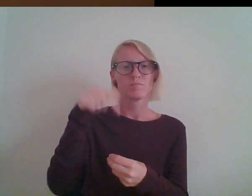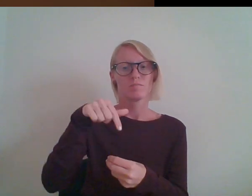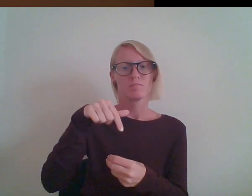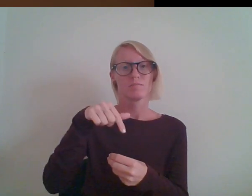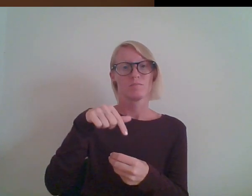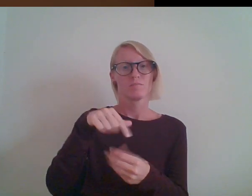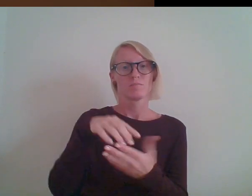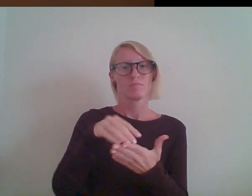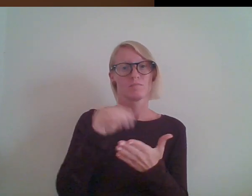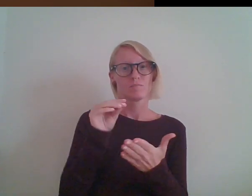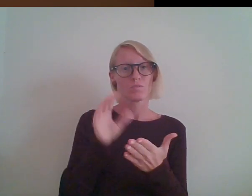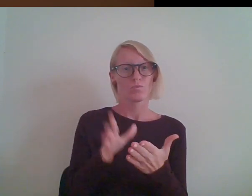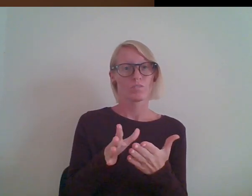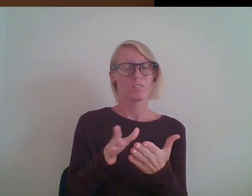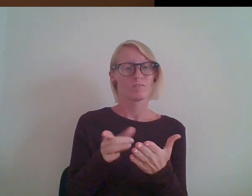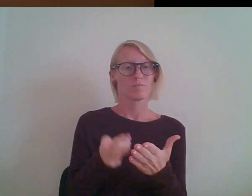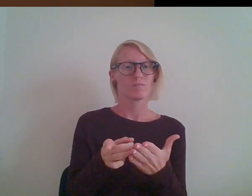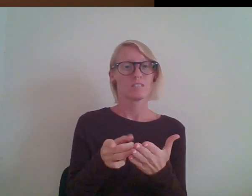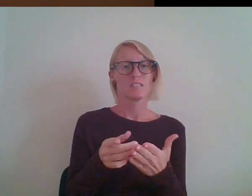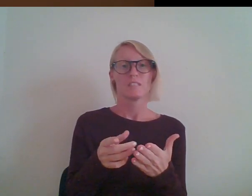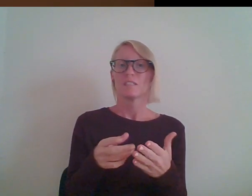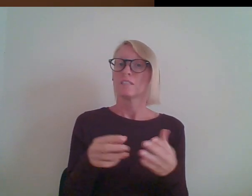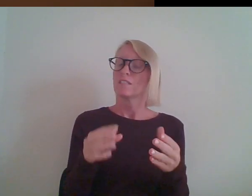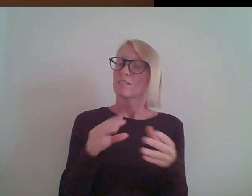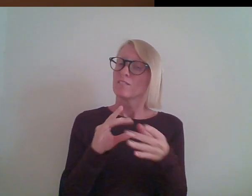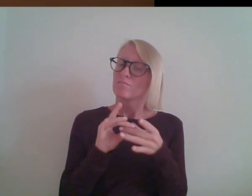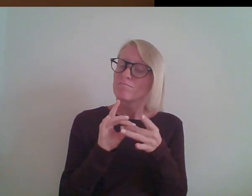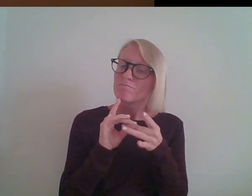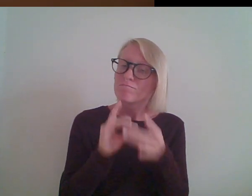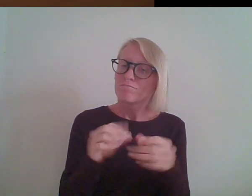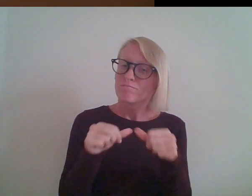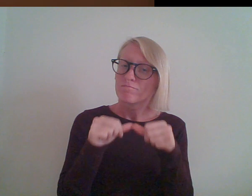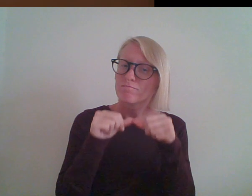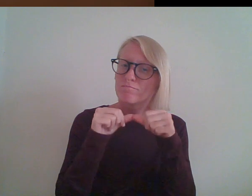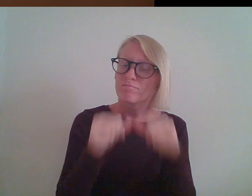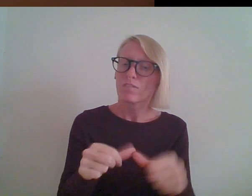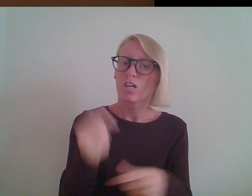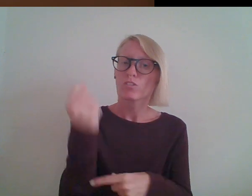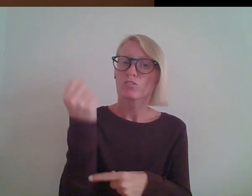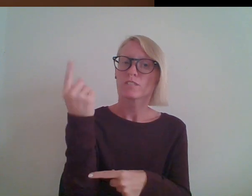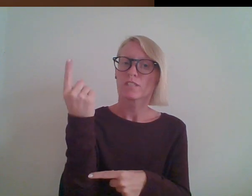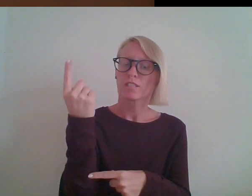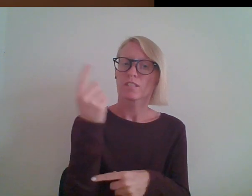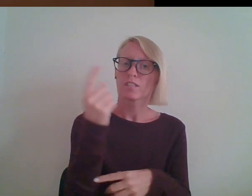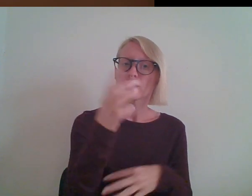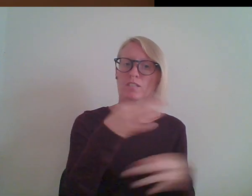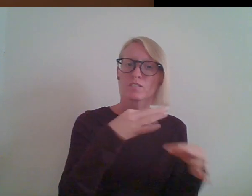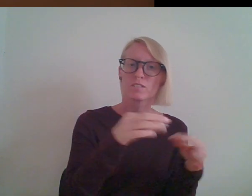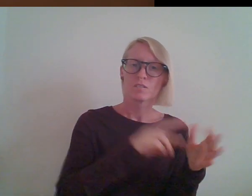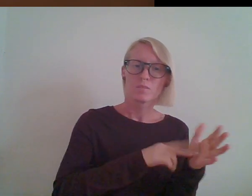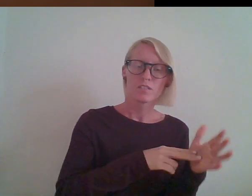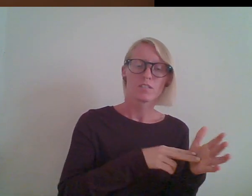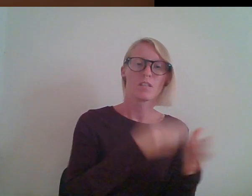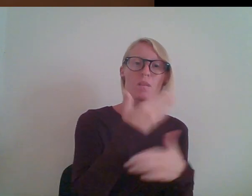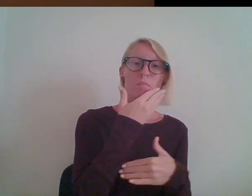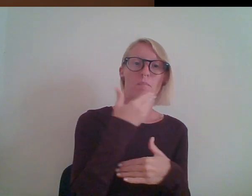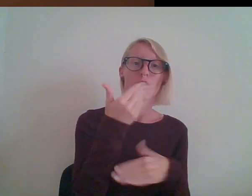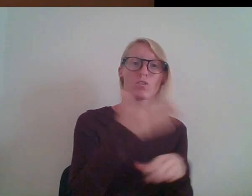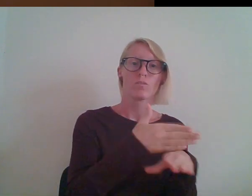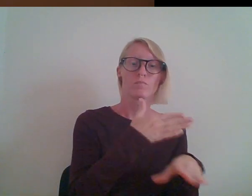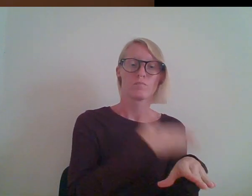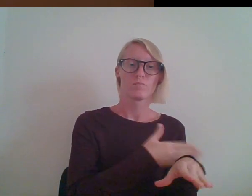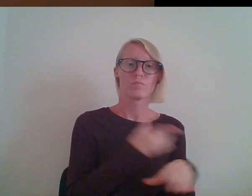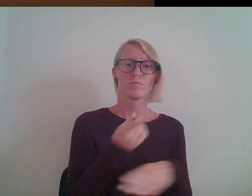student, the more you get into the understanding, the better. Now, this then raises a fun question. What is the